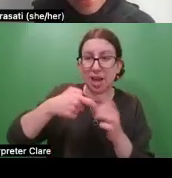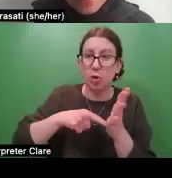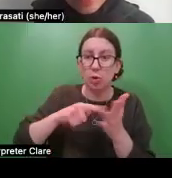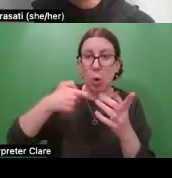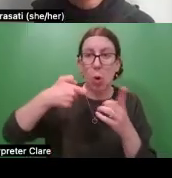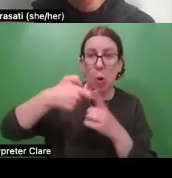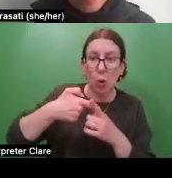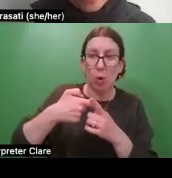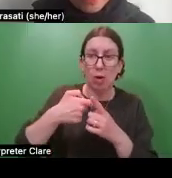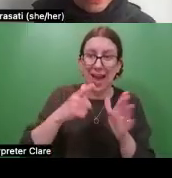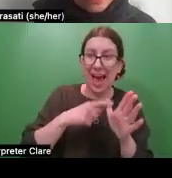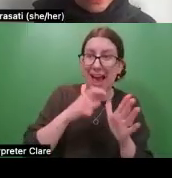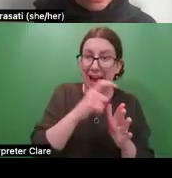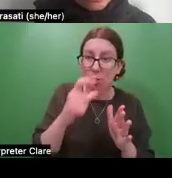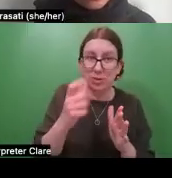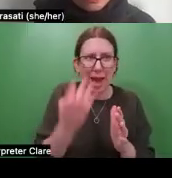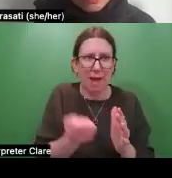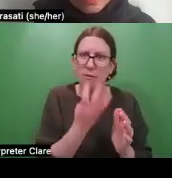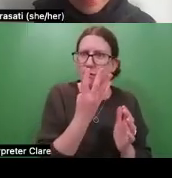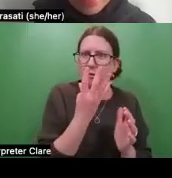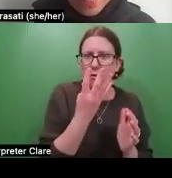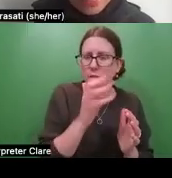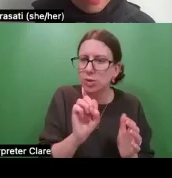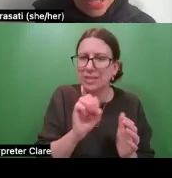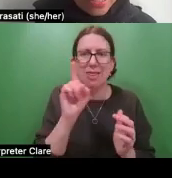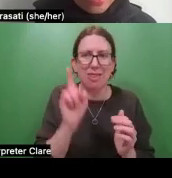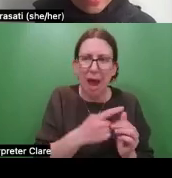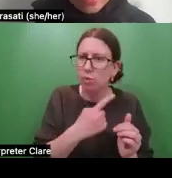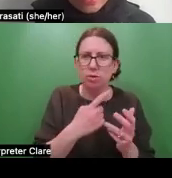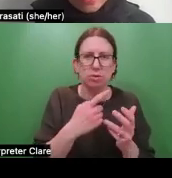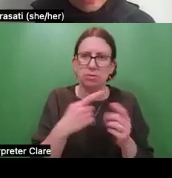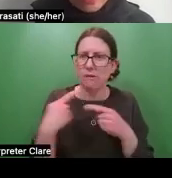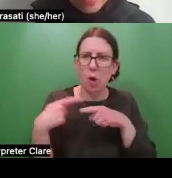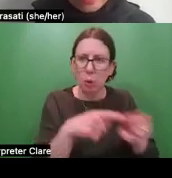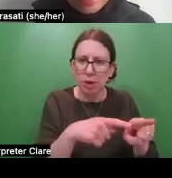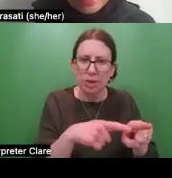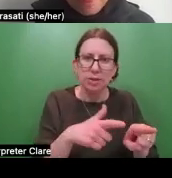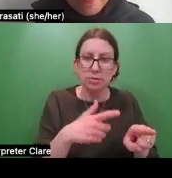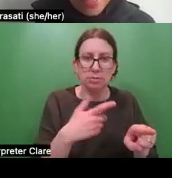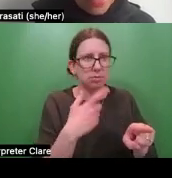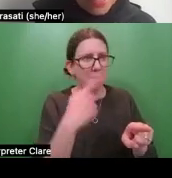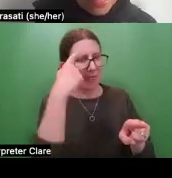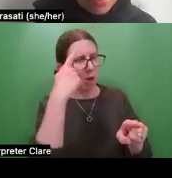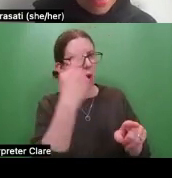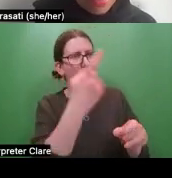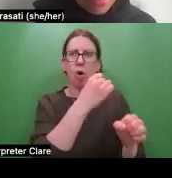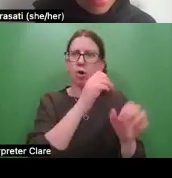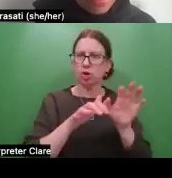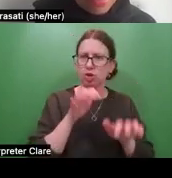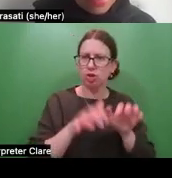40,000 followers that basically seeing ChatGPT as a divine entity.